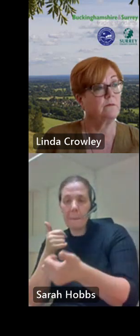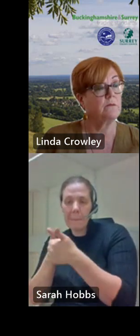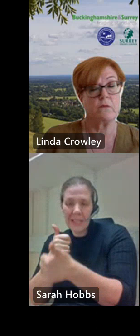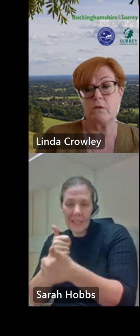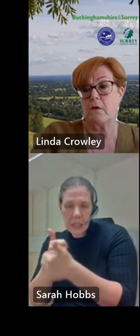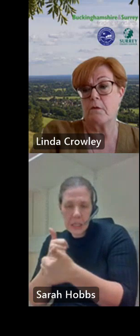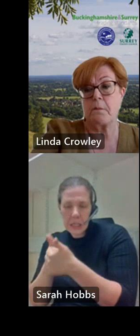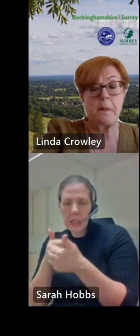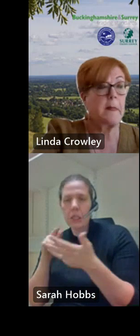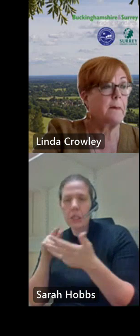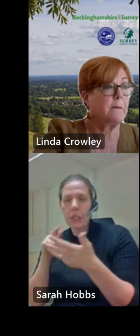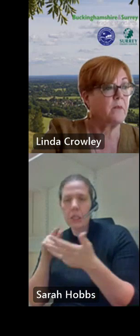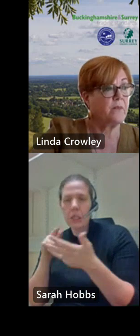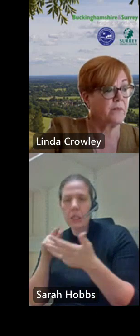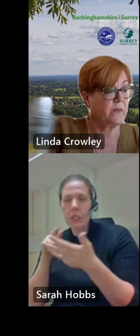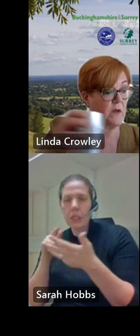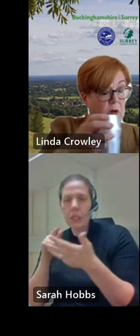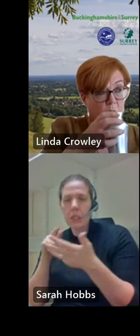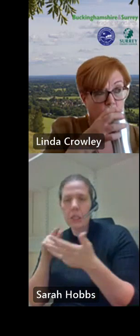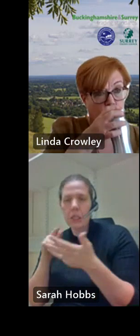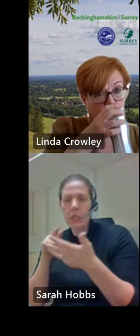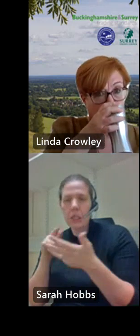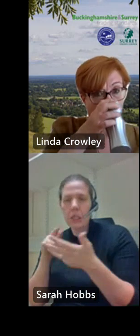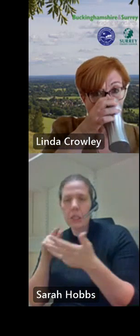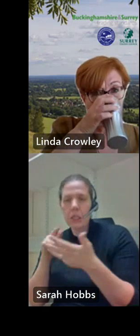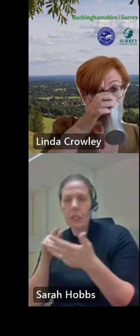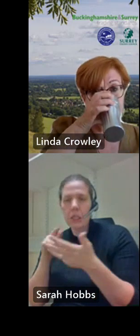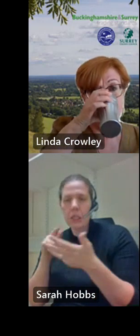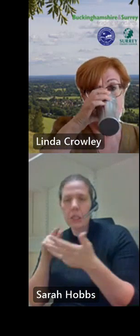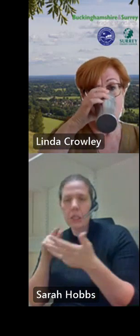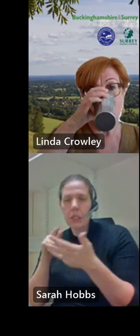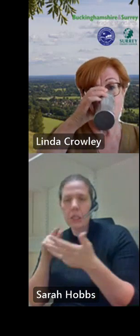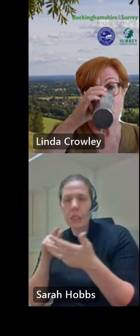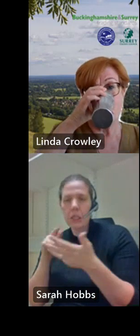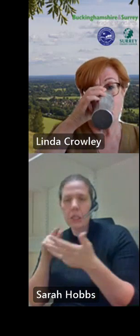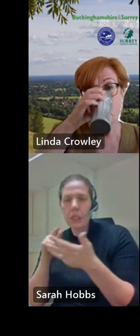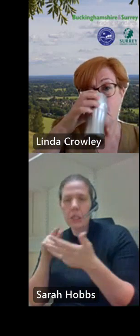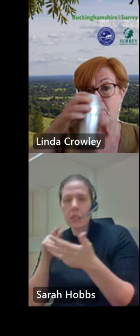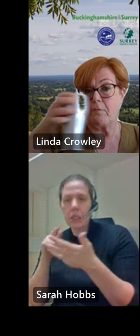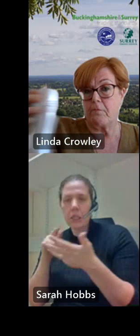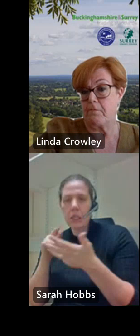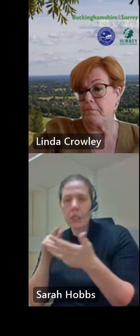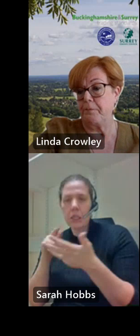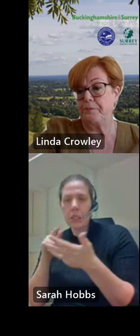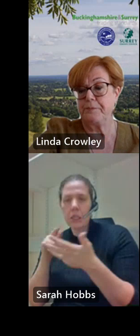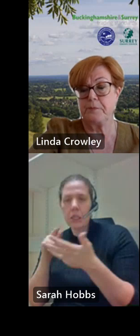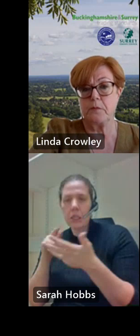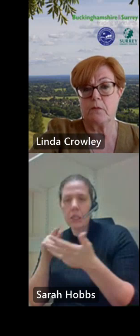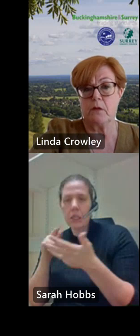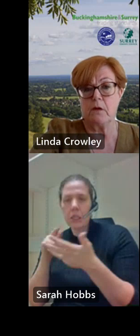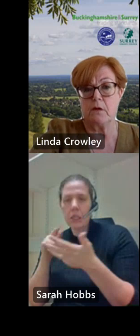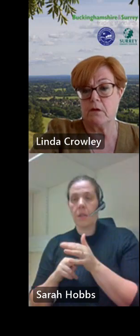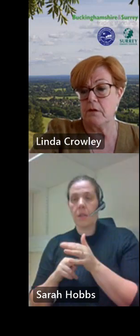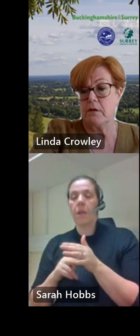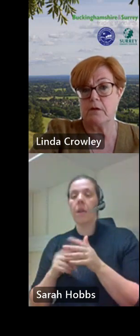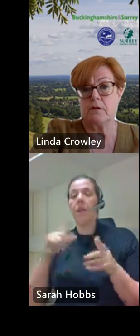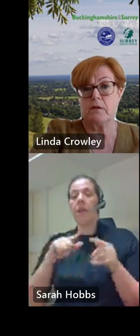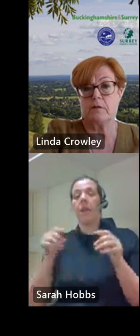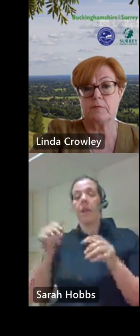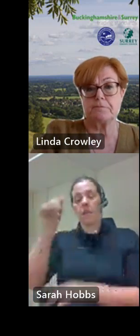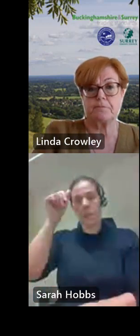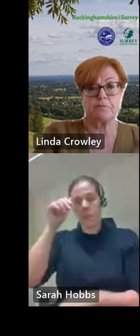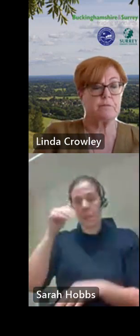businesses, larger organisations, the public sector, and then also the cybersecurity industry. So cyberware